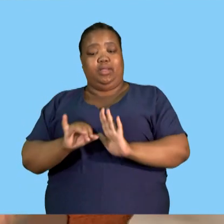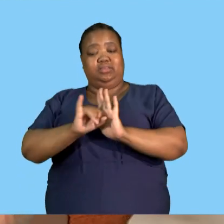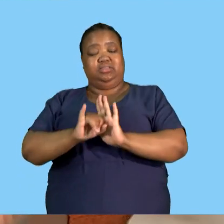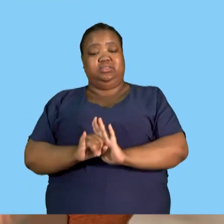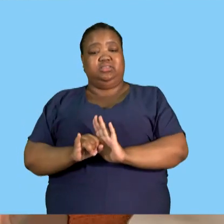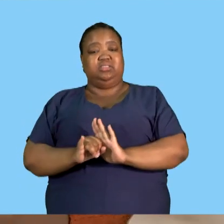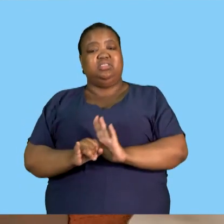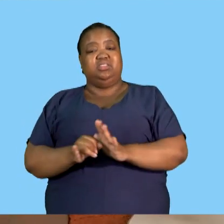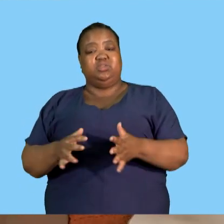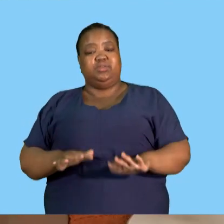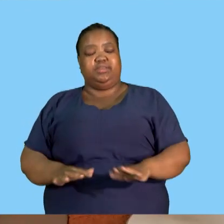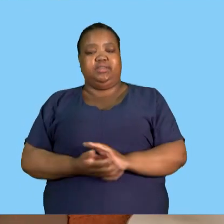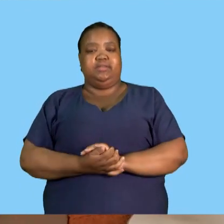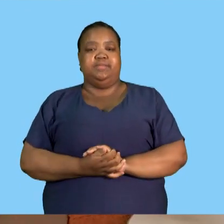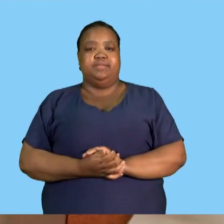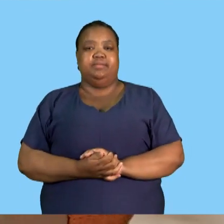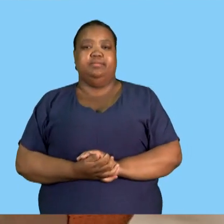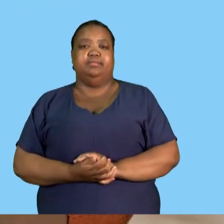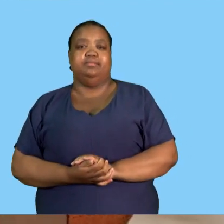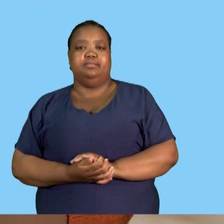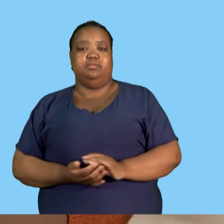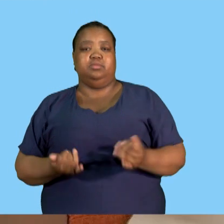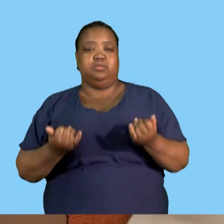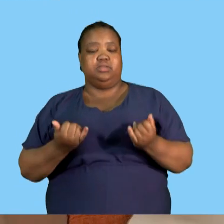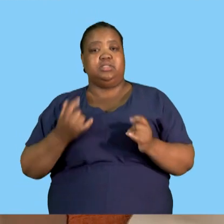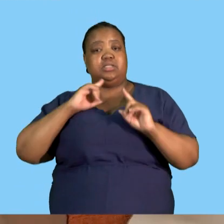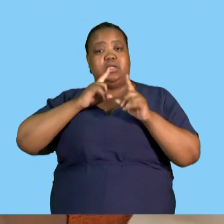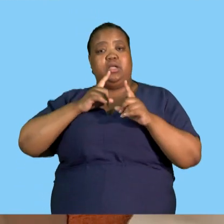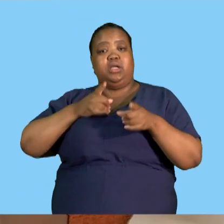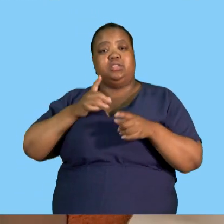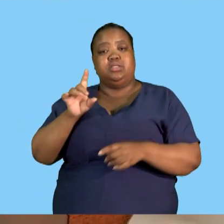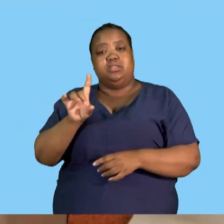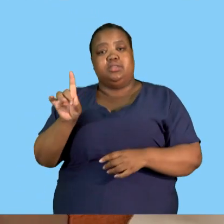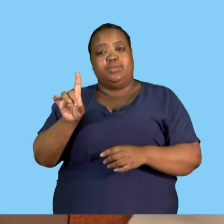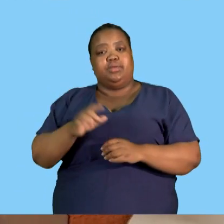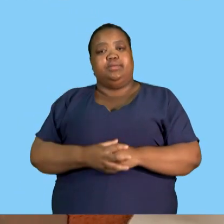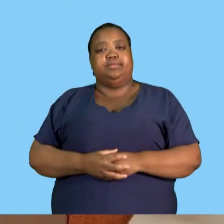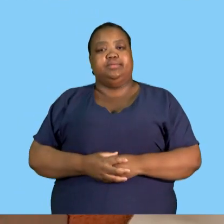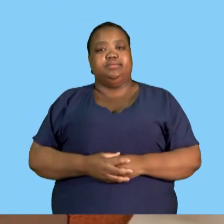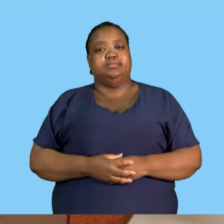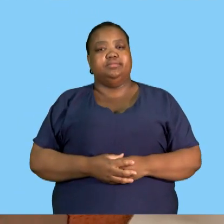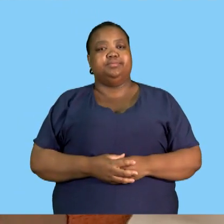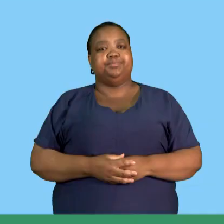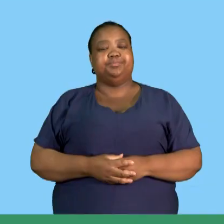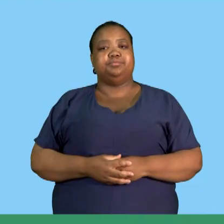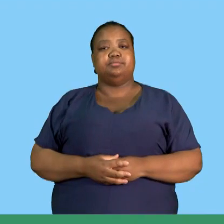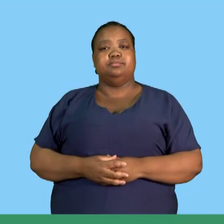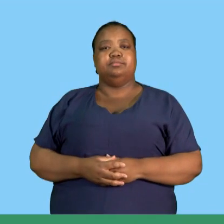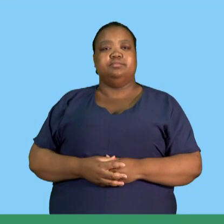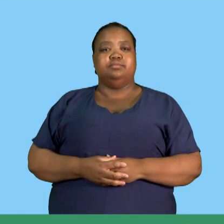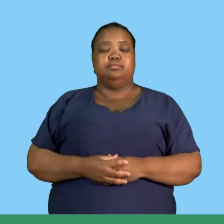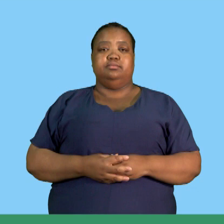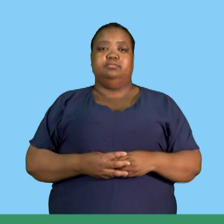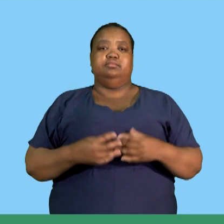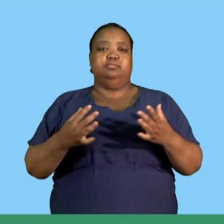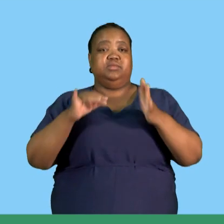that ZPL will use. Right, let's now look for the answer now. What is the answer? Right, you've